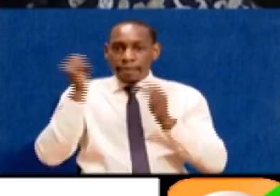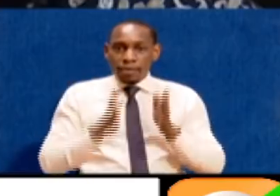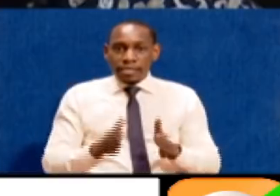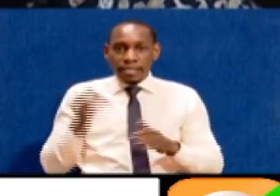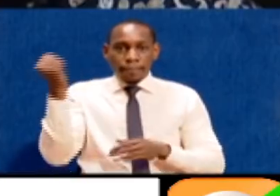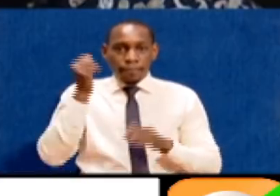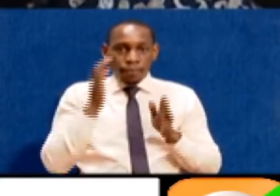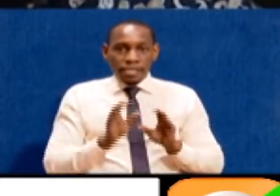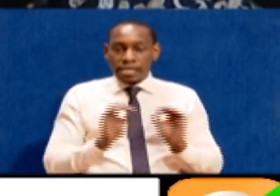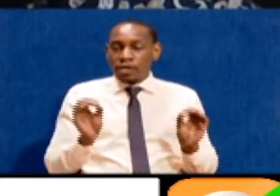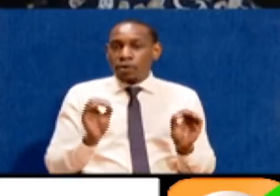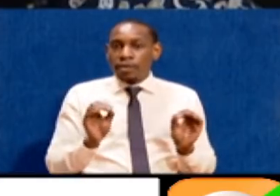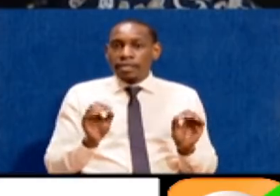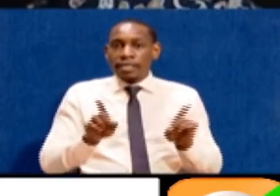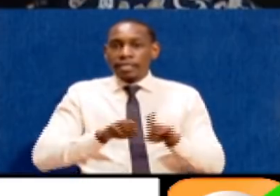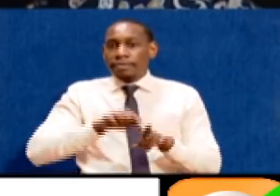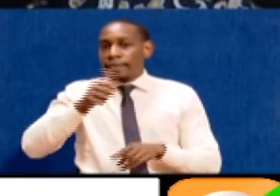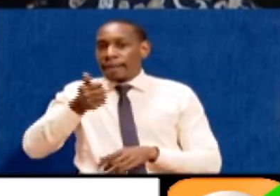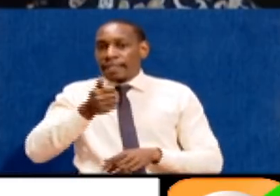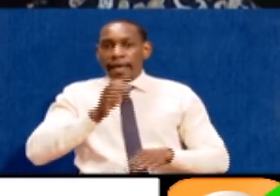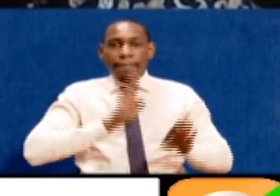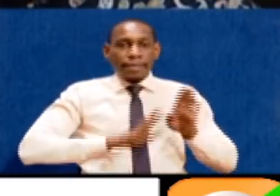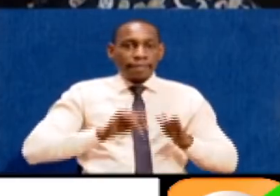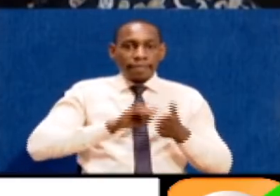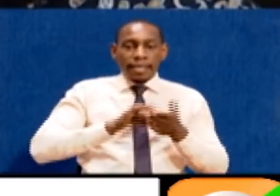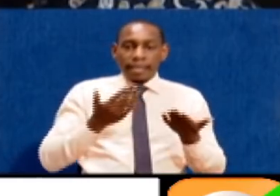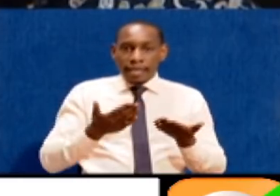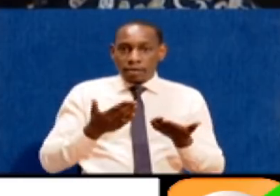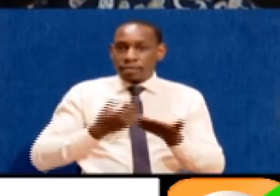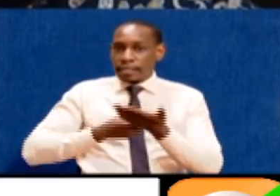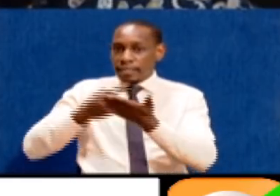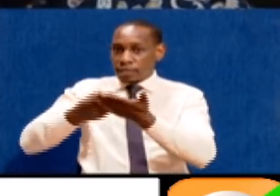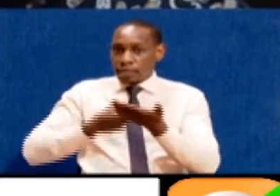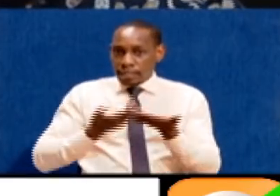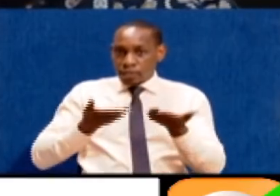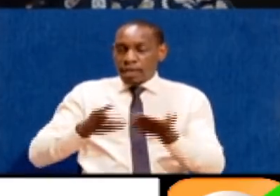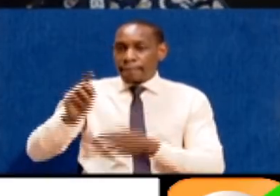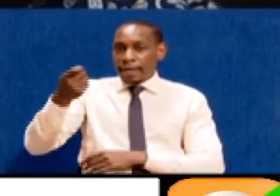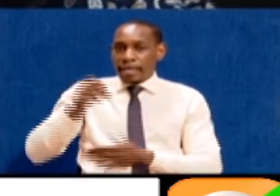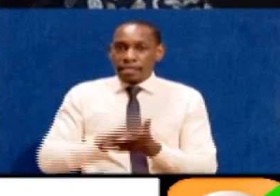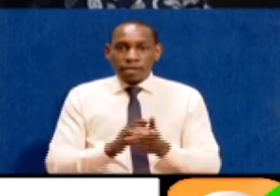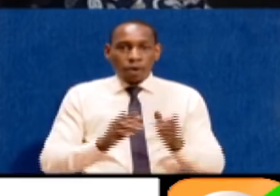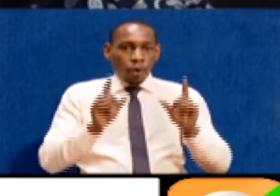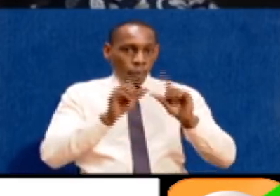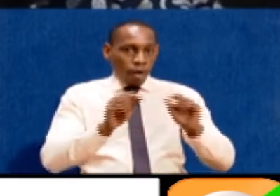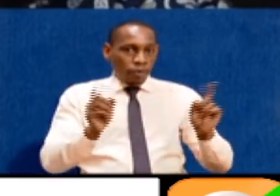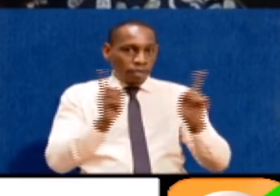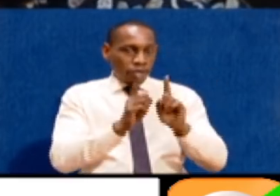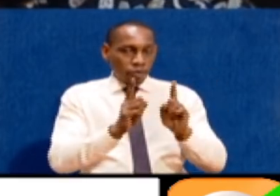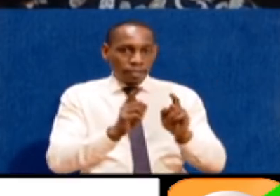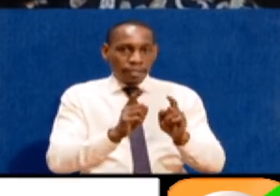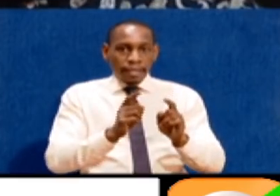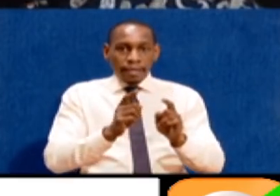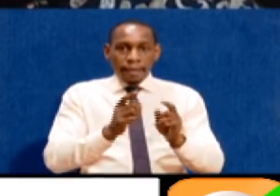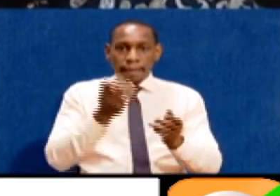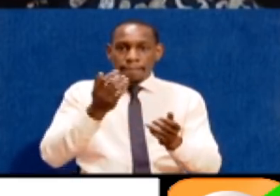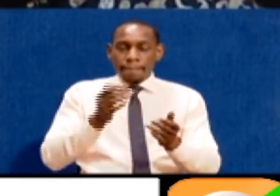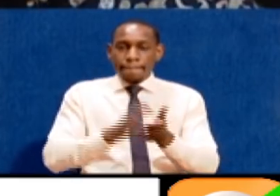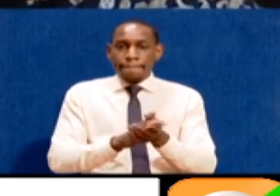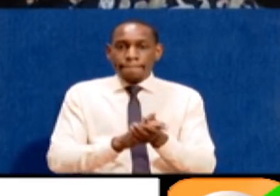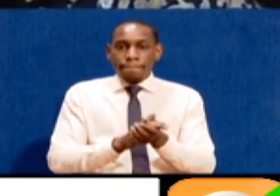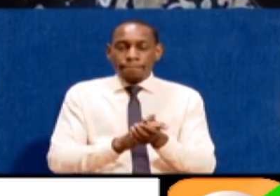politicians or not, and this other behavior that has become a talking point in this country. Briefly, in your view, where do you draw that